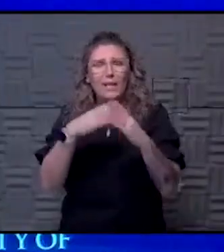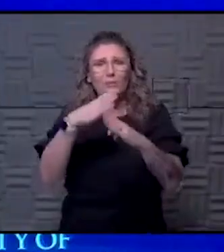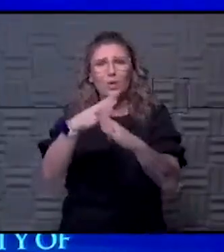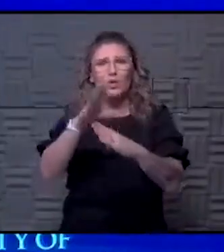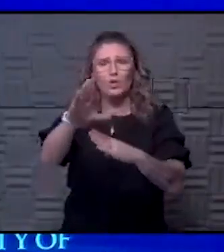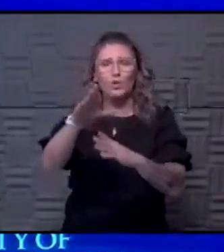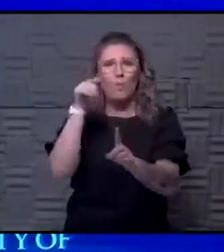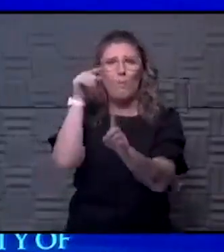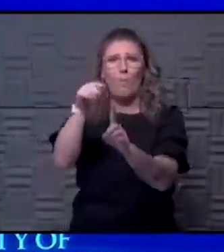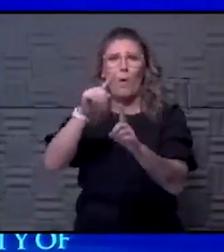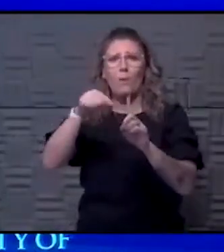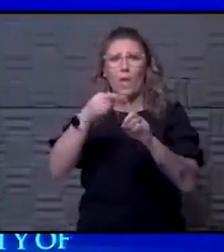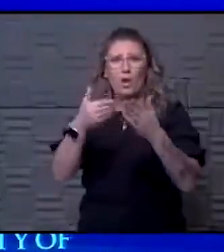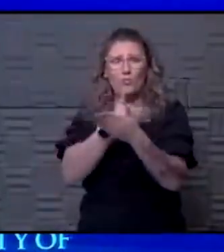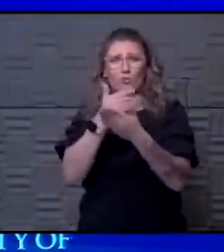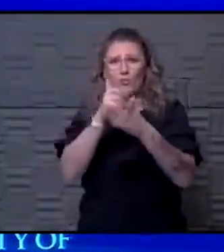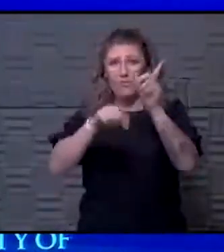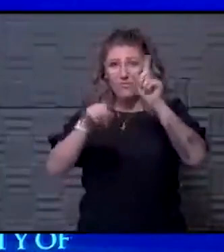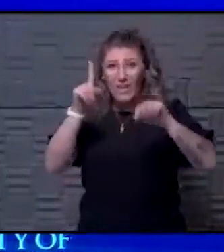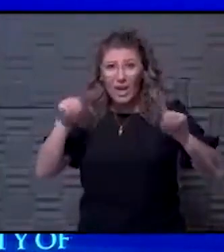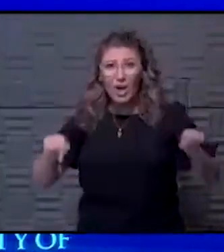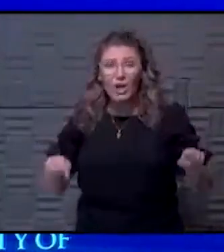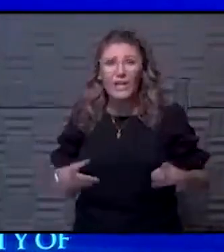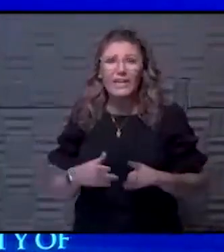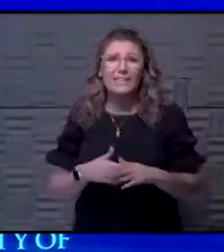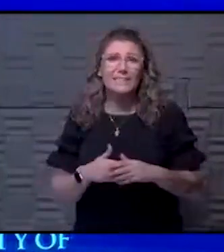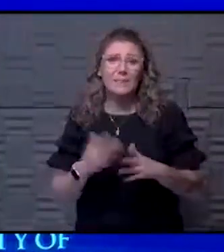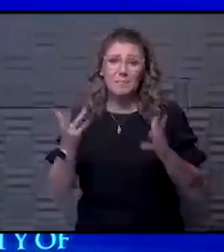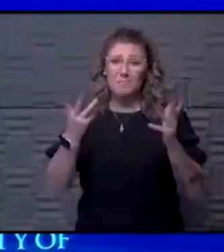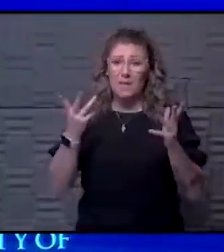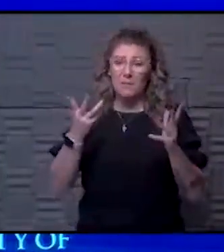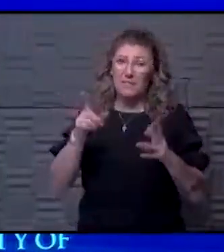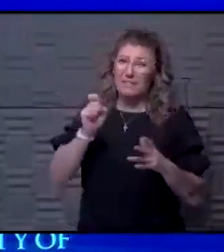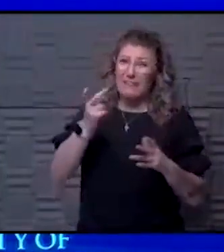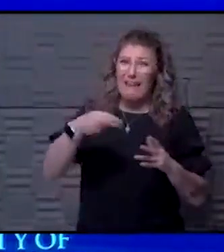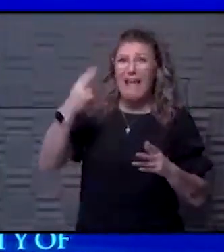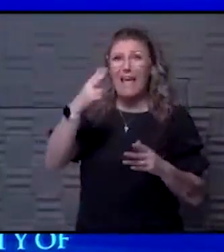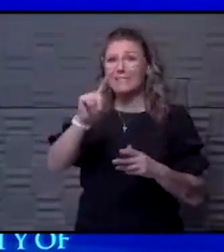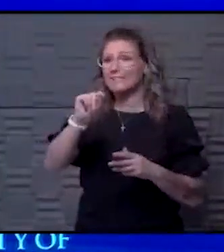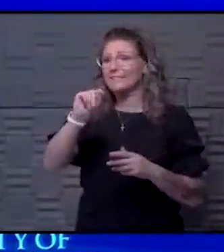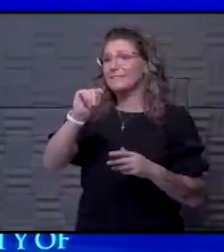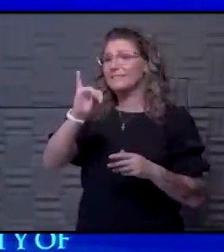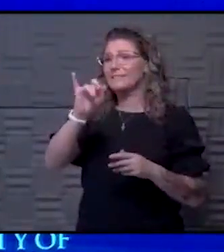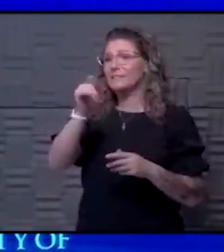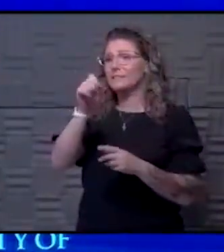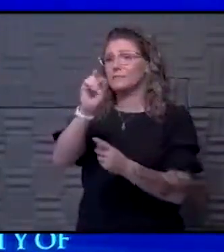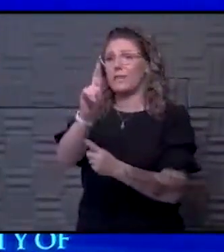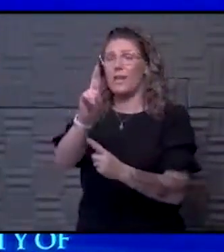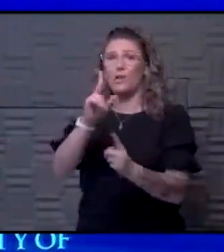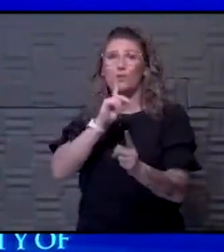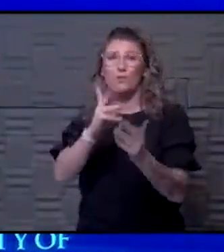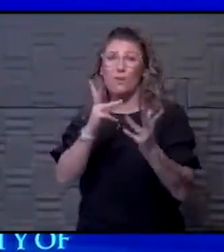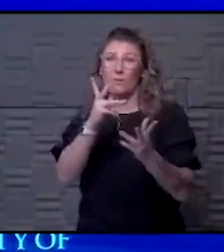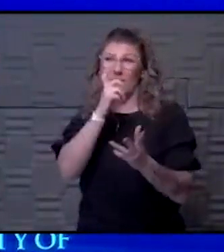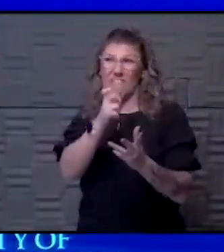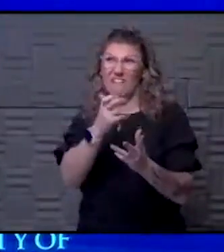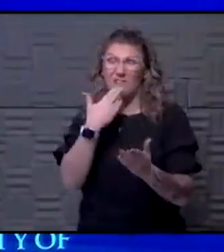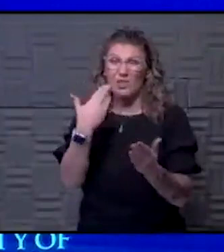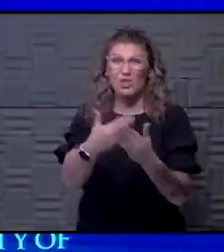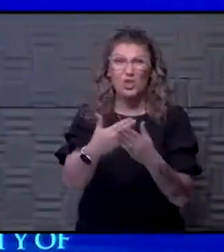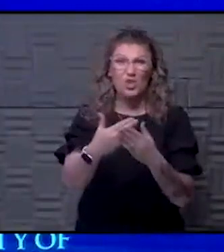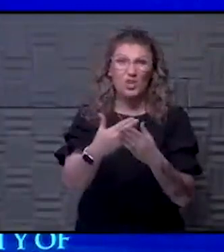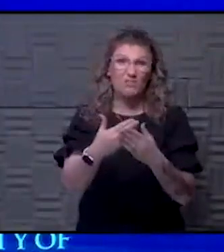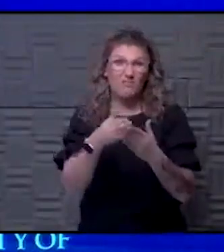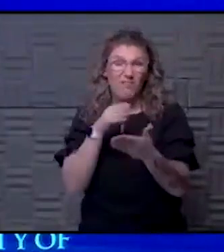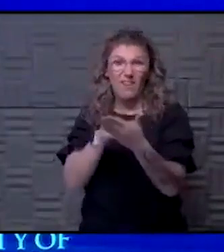was a great one because we know that you need to take a little higher titer, and the titer may not be quite as good against especially the B351 variant,